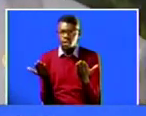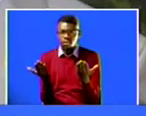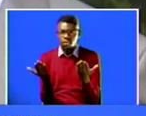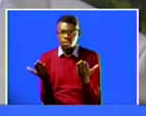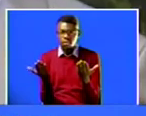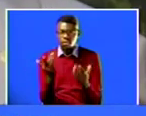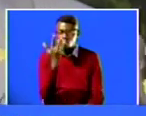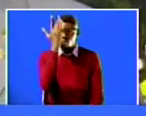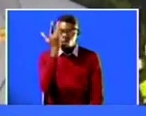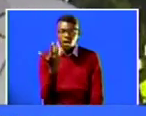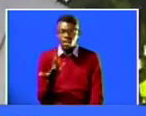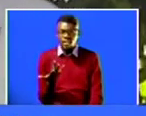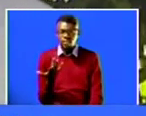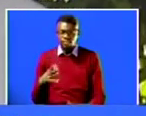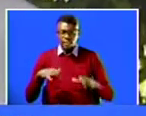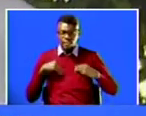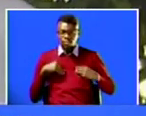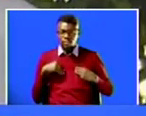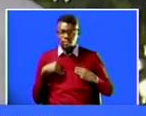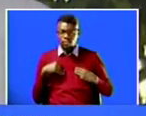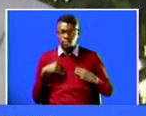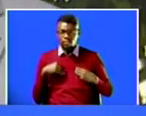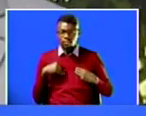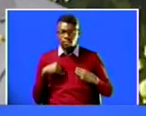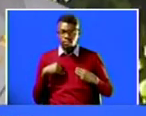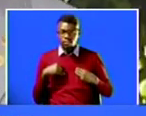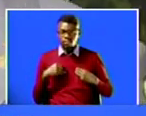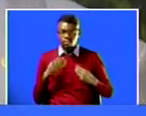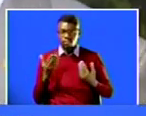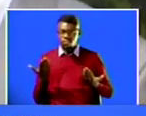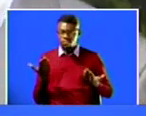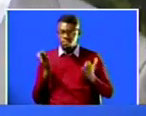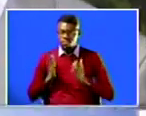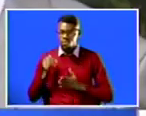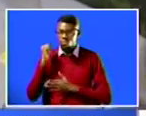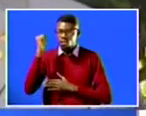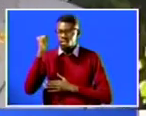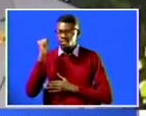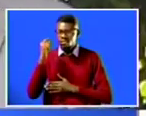Why should we allow a politician who in the first place does not